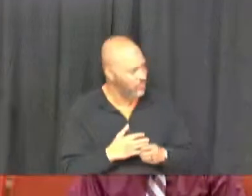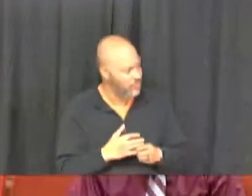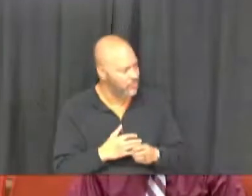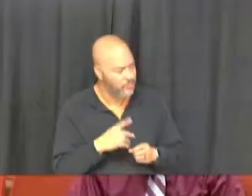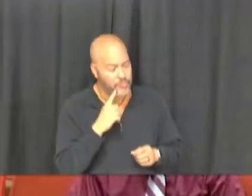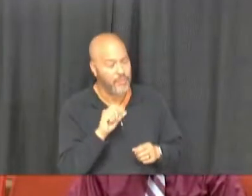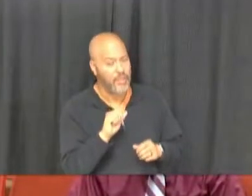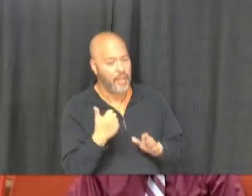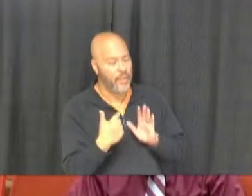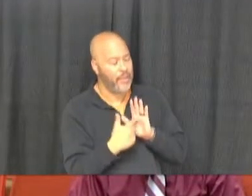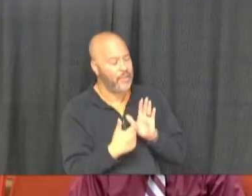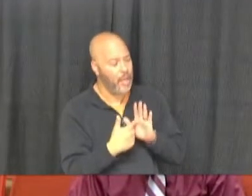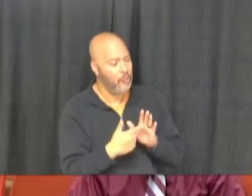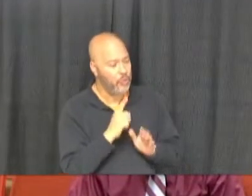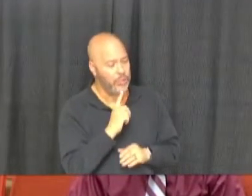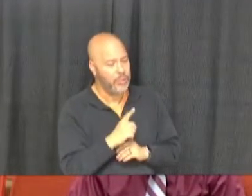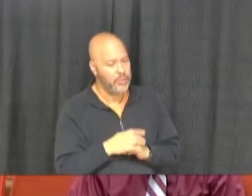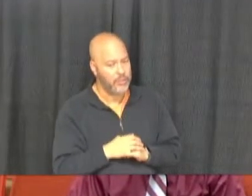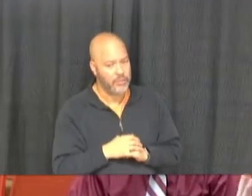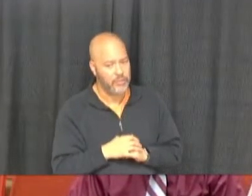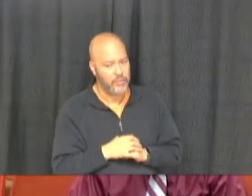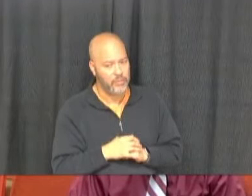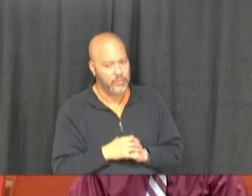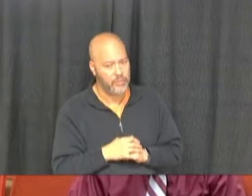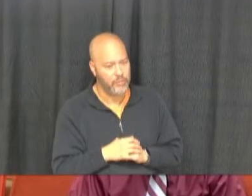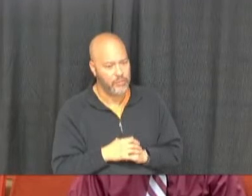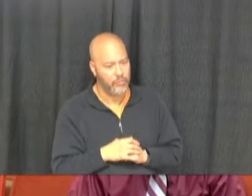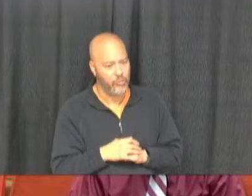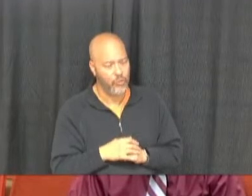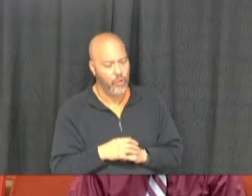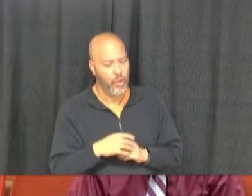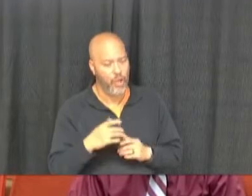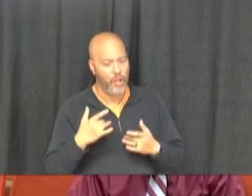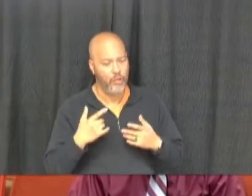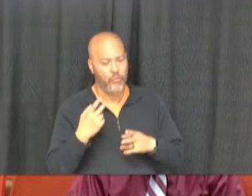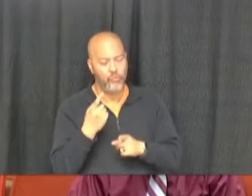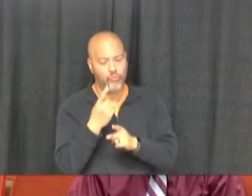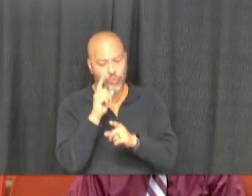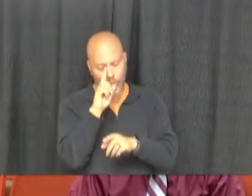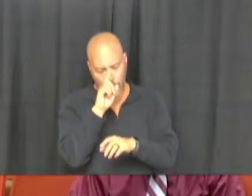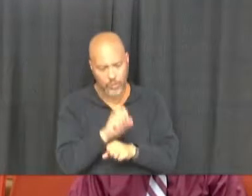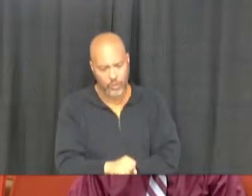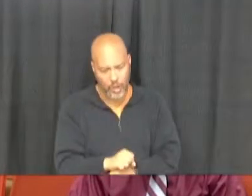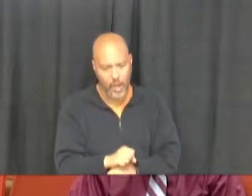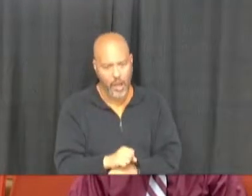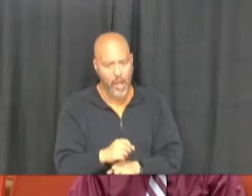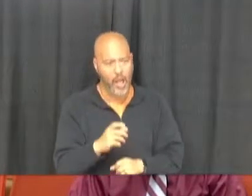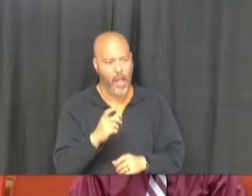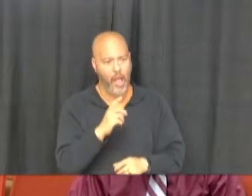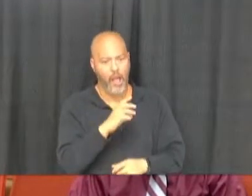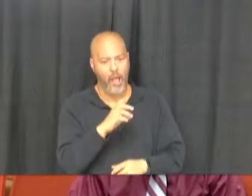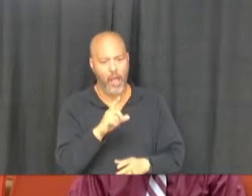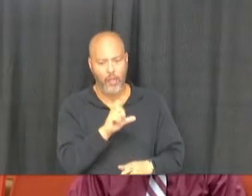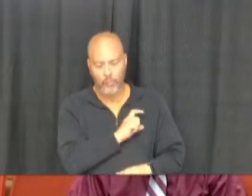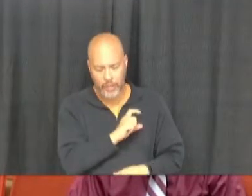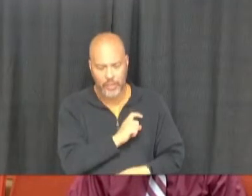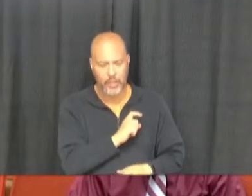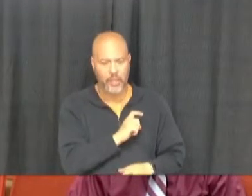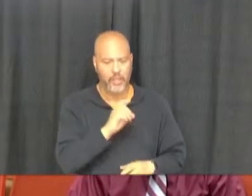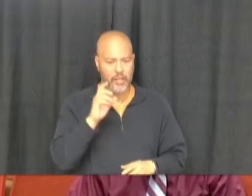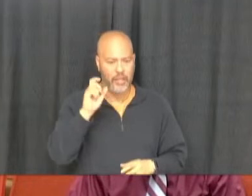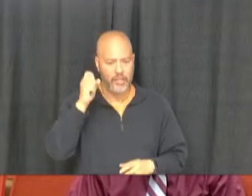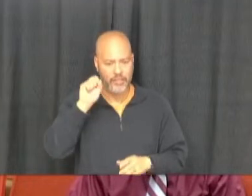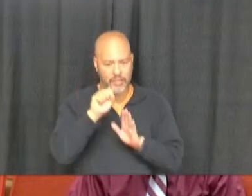myself. another example is routinely the federal government, law enforcement agencies, and local government, state government,